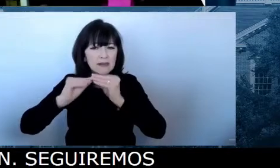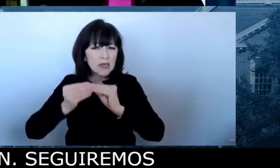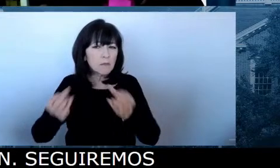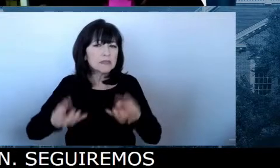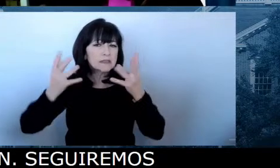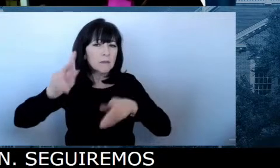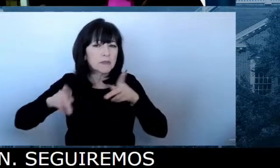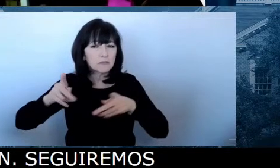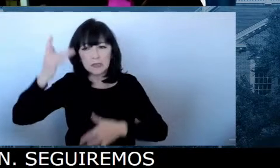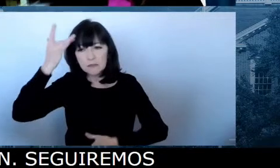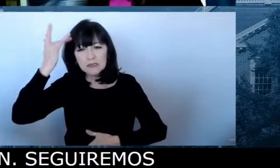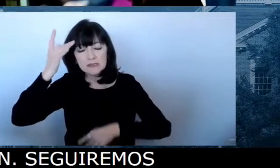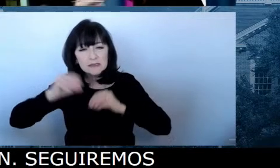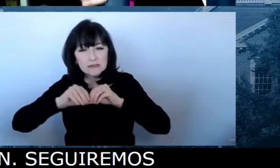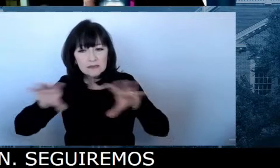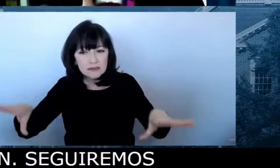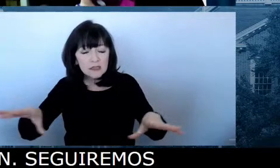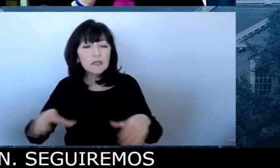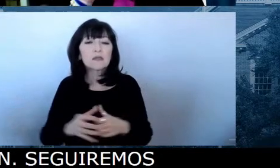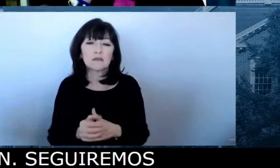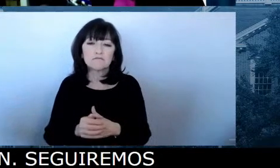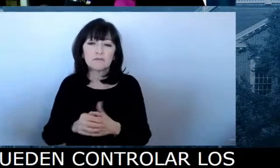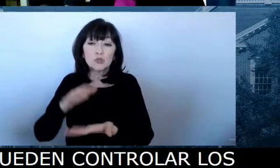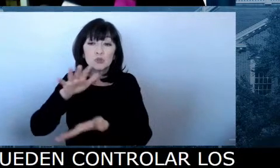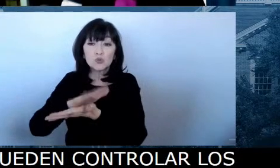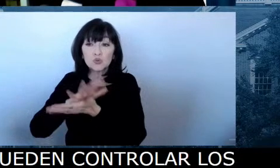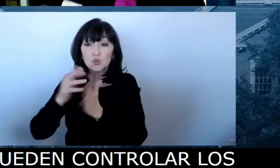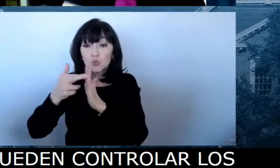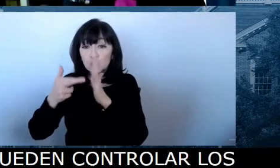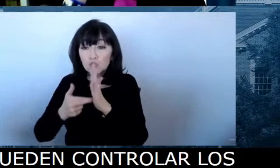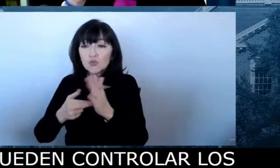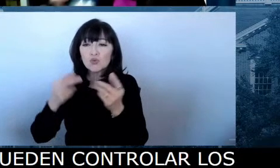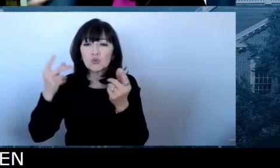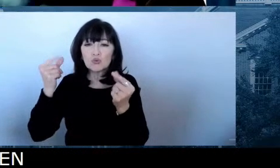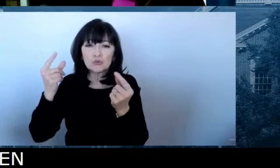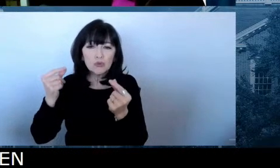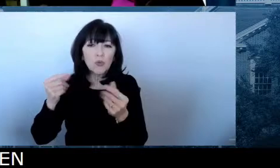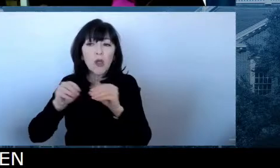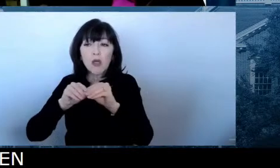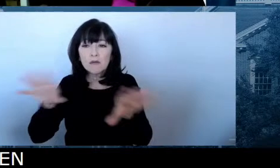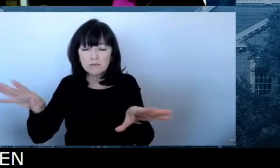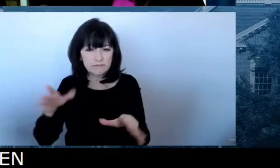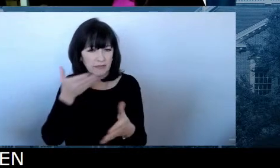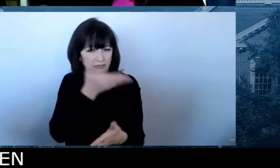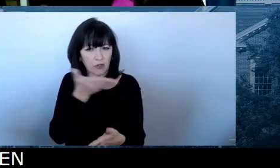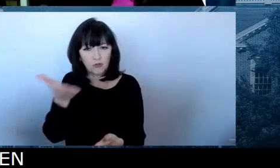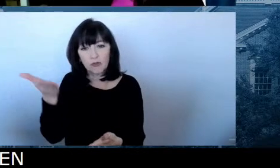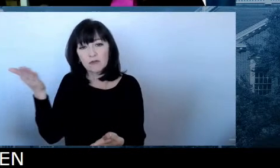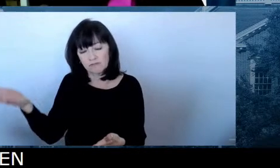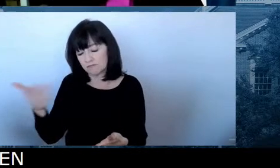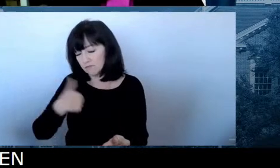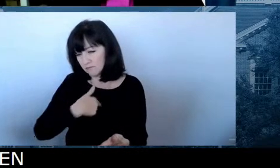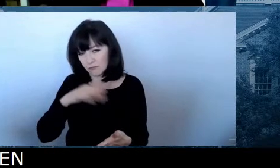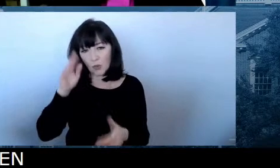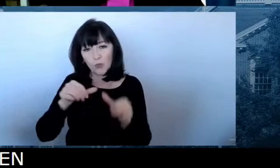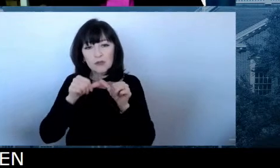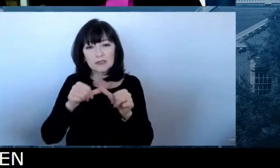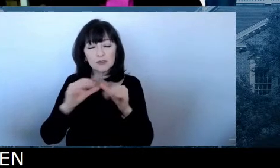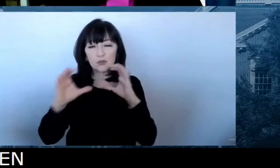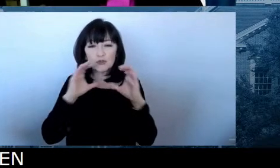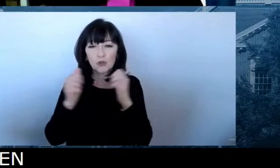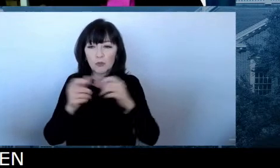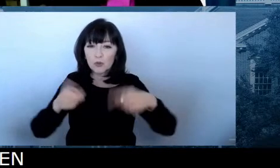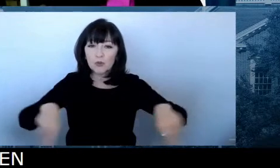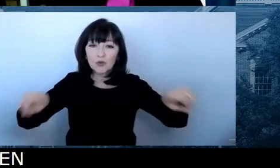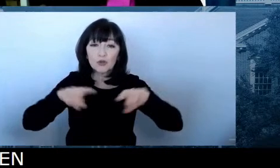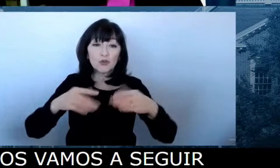the school guidance up when we've developed it, and we'll continue to communicate with you in other ways. So thanks again to